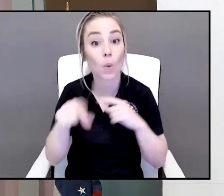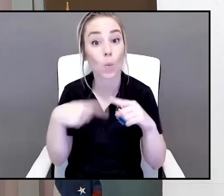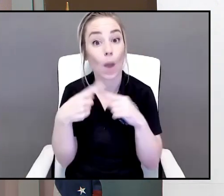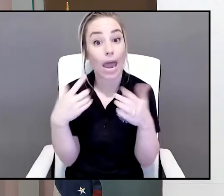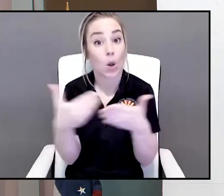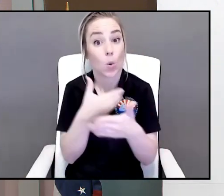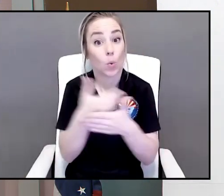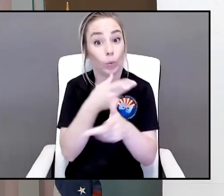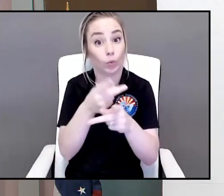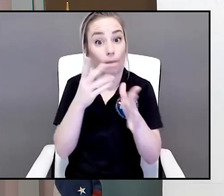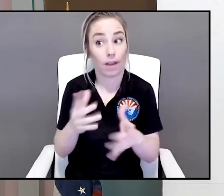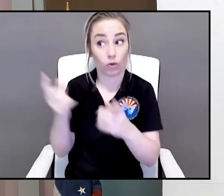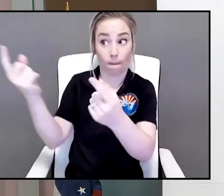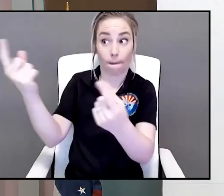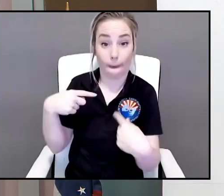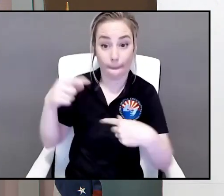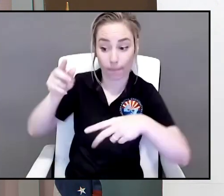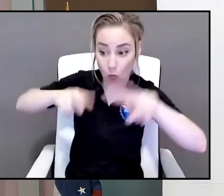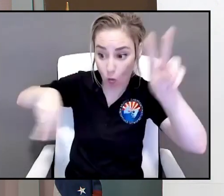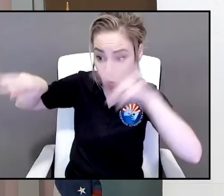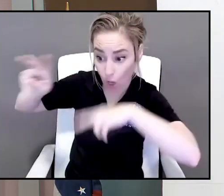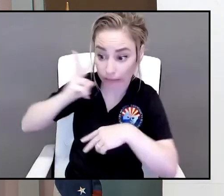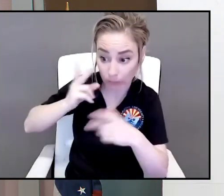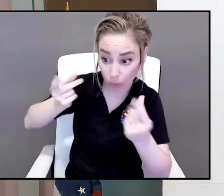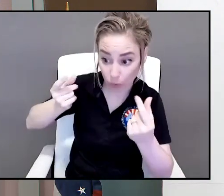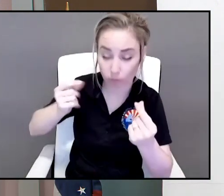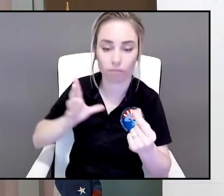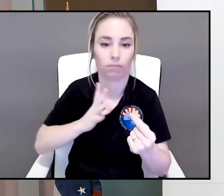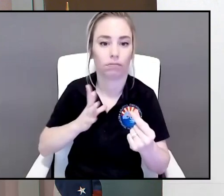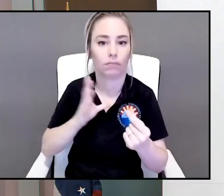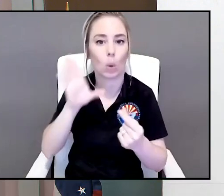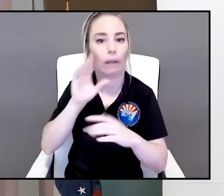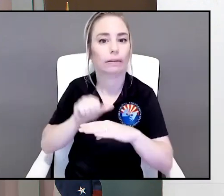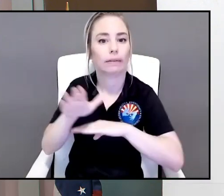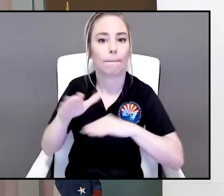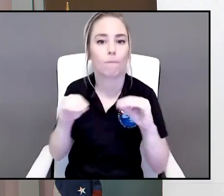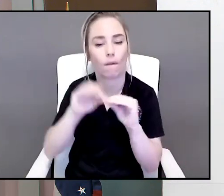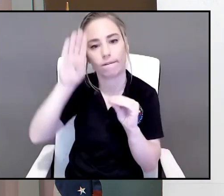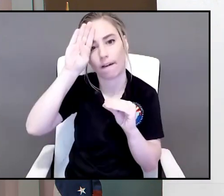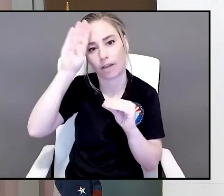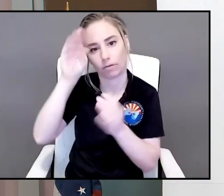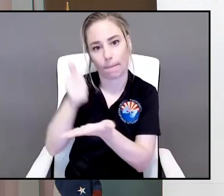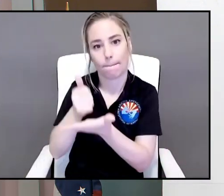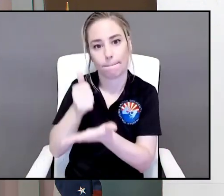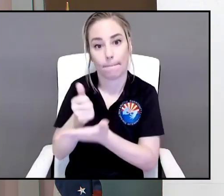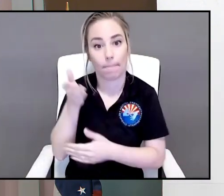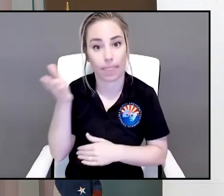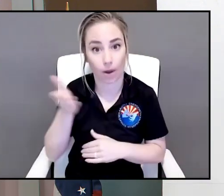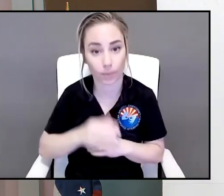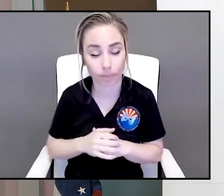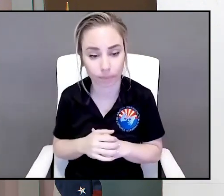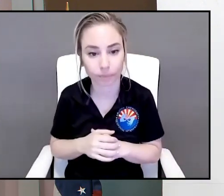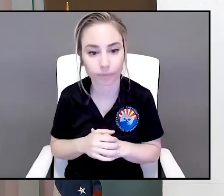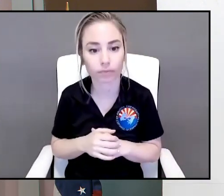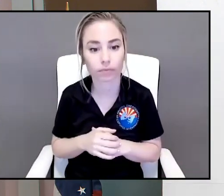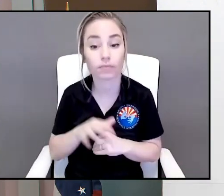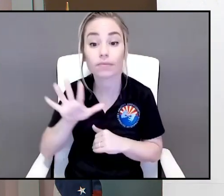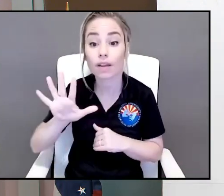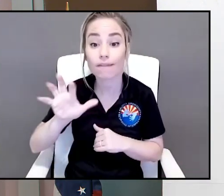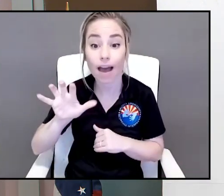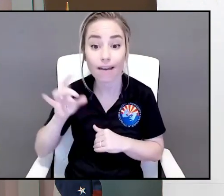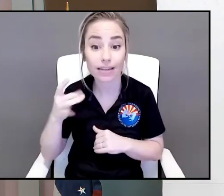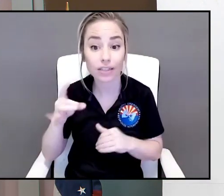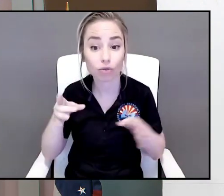sees what they need, then we'll start plugging in more resources for that area. Kind of the same thing on the 518 corridor coming